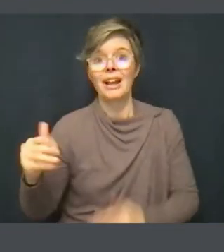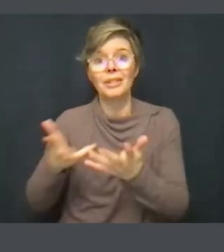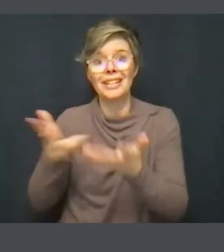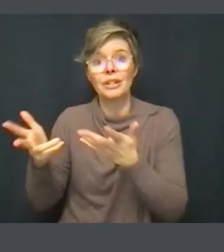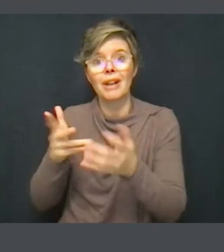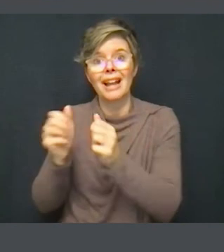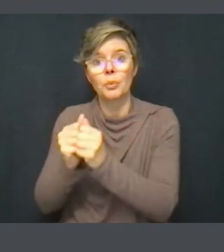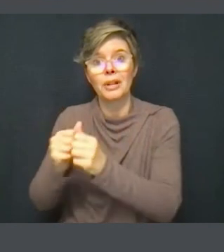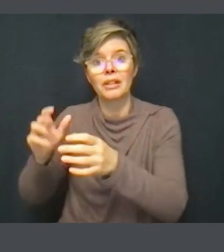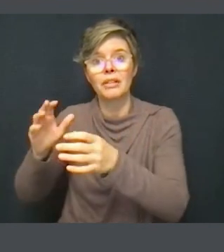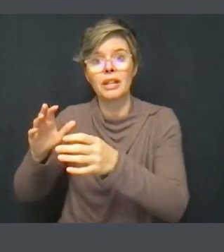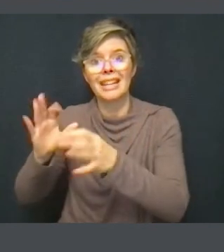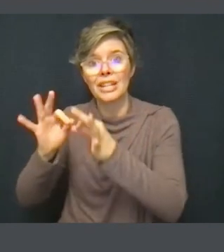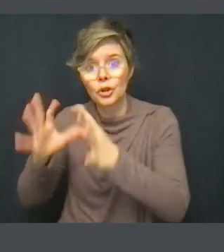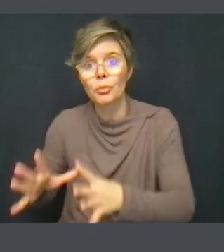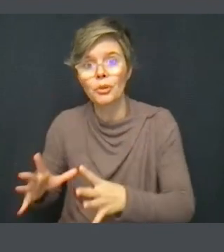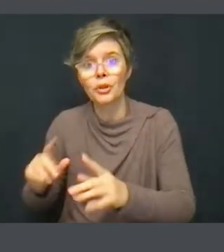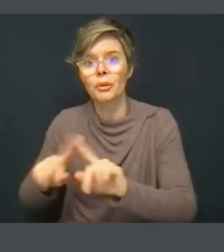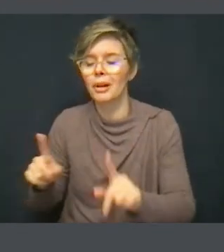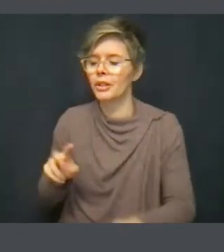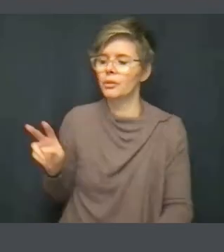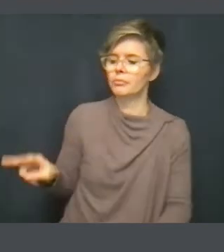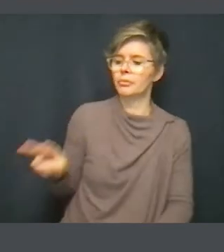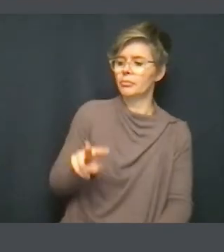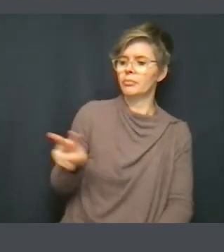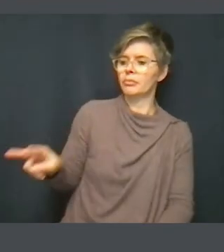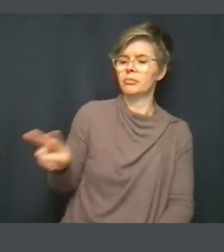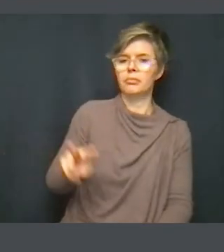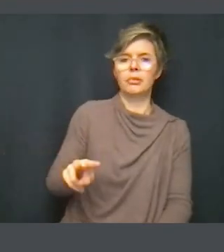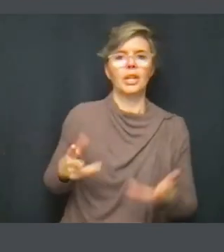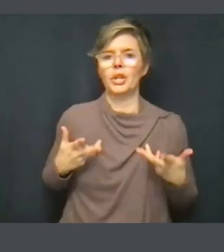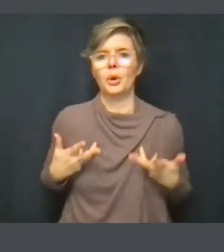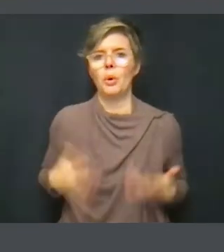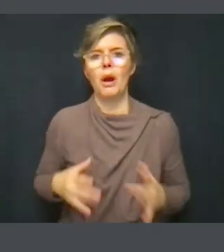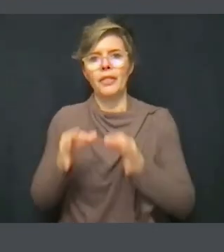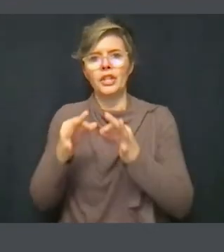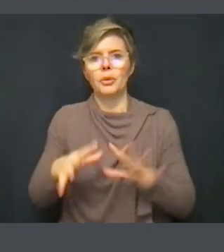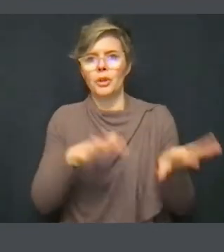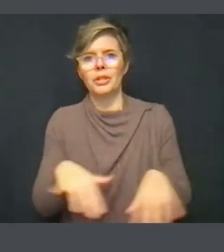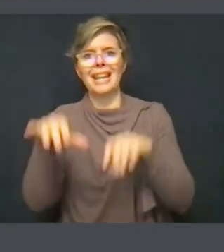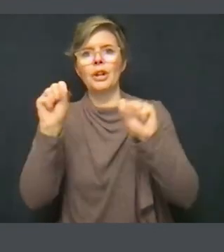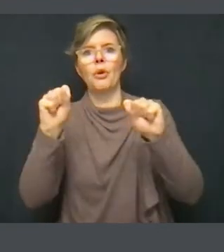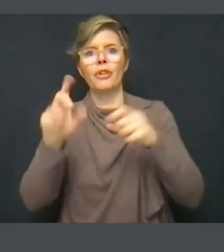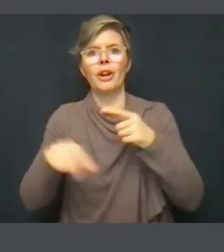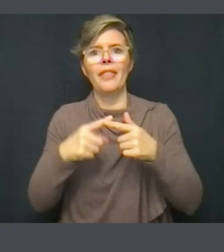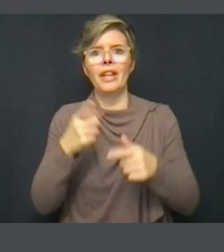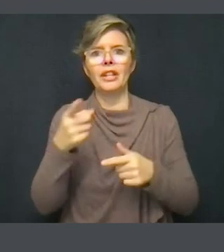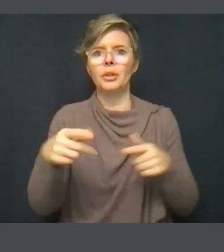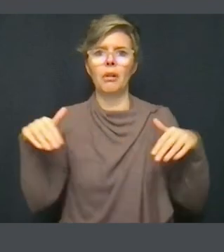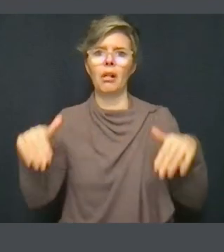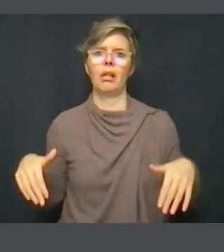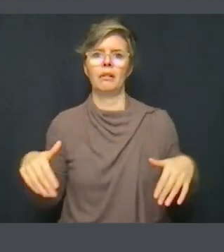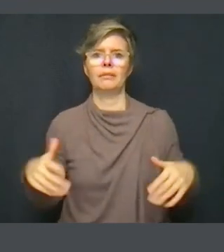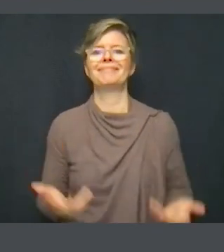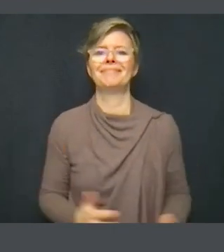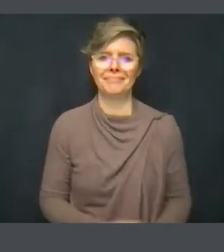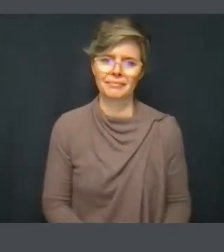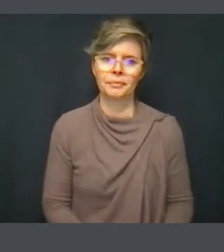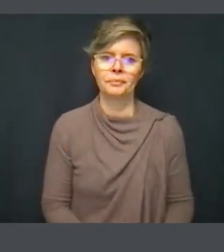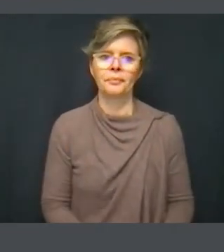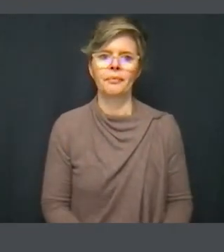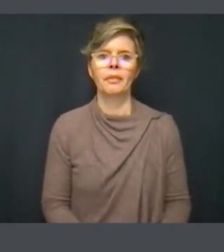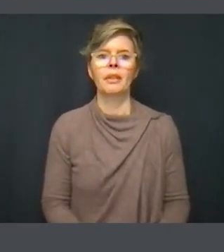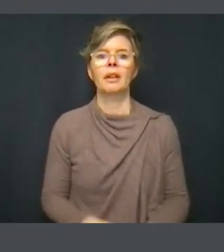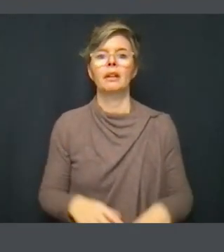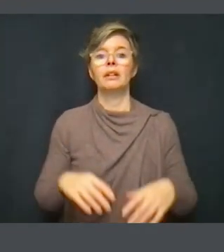right? You also don't want the interpreter to just take over and then you're not doing anything. And then finally, debriefing is really